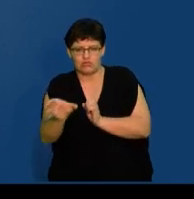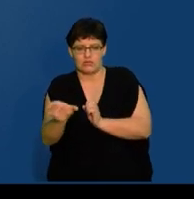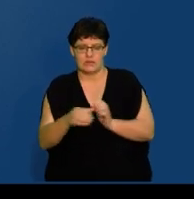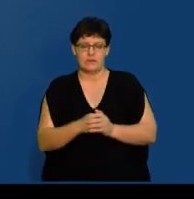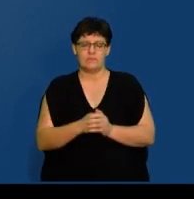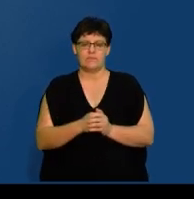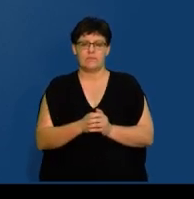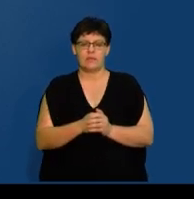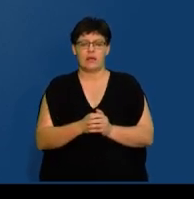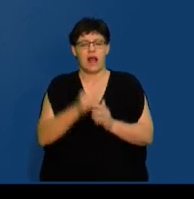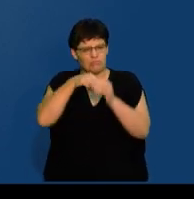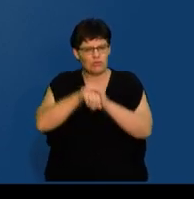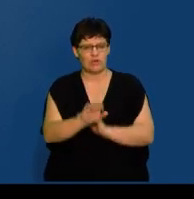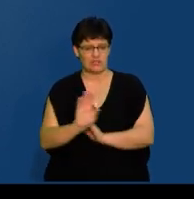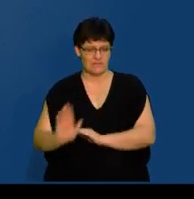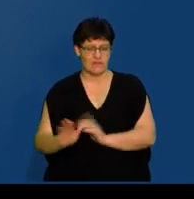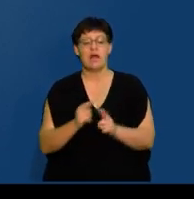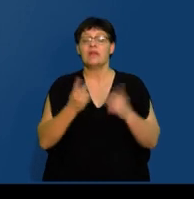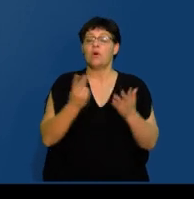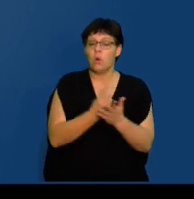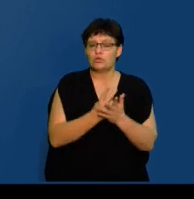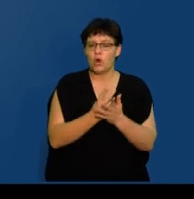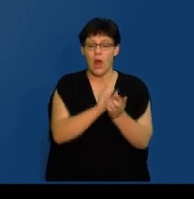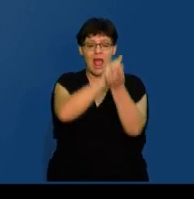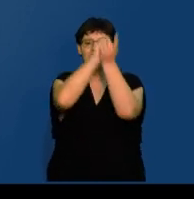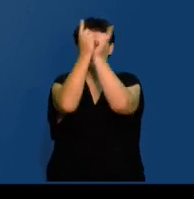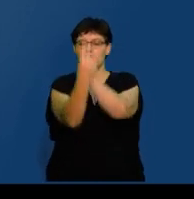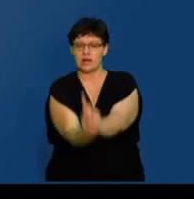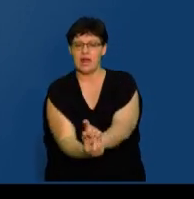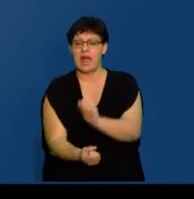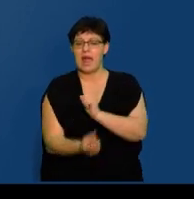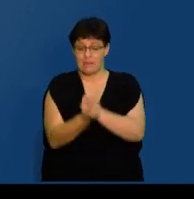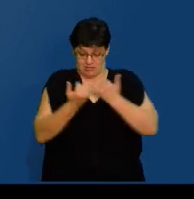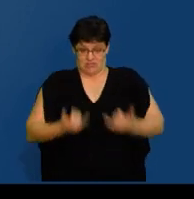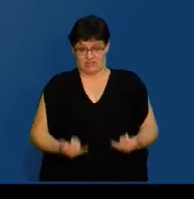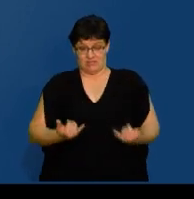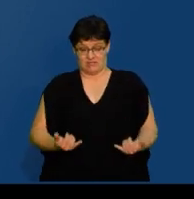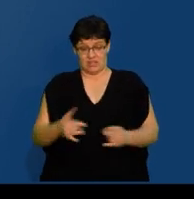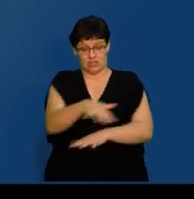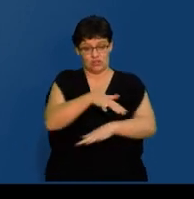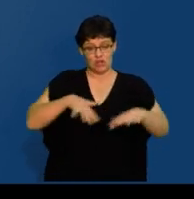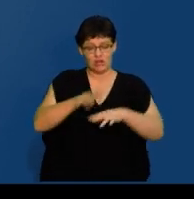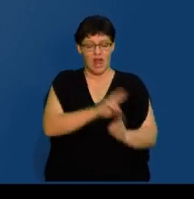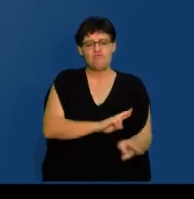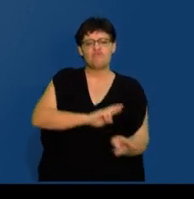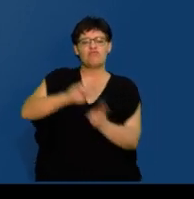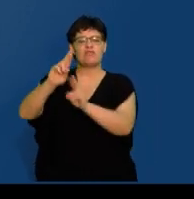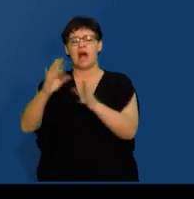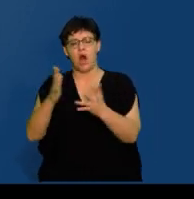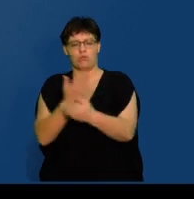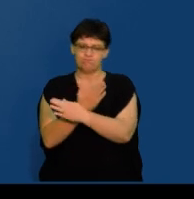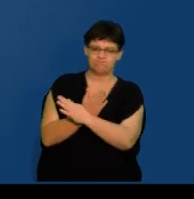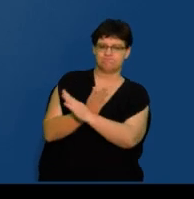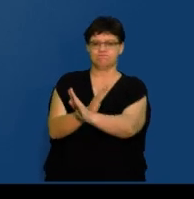finally, we've got to spend some time looking at how evolution has occurred in present situations, and we draw reference to resistance